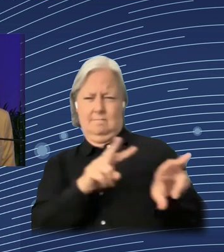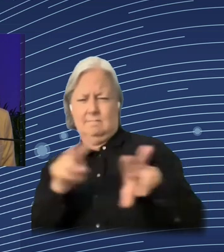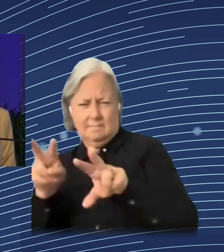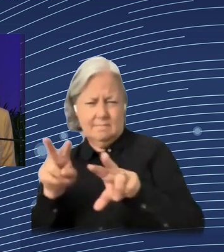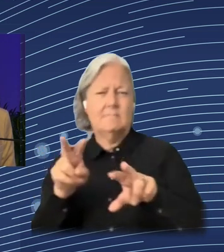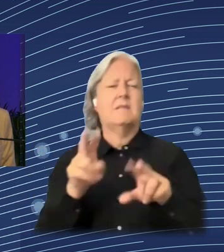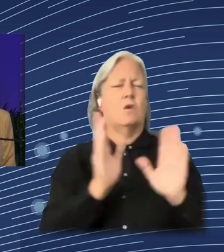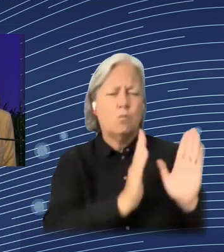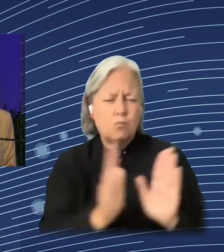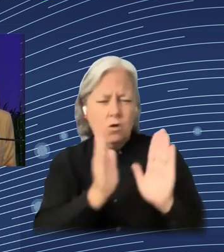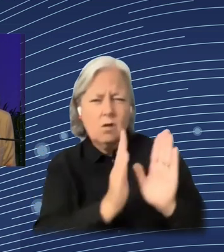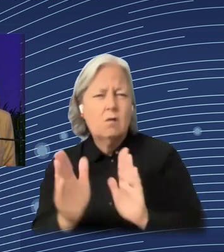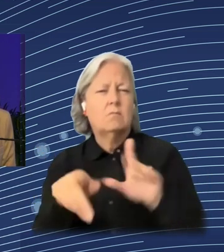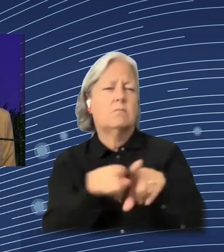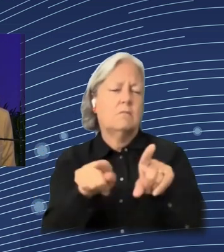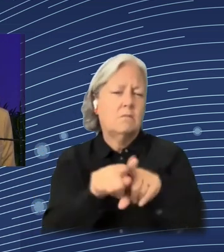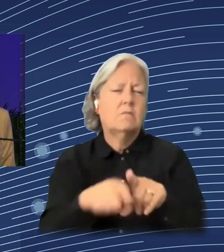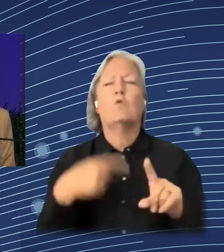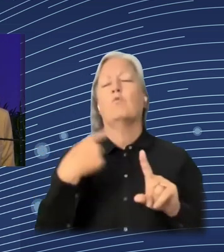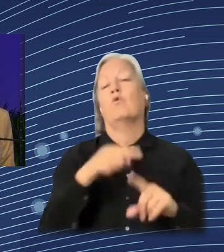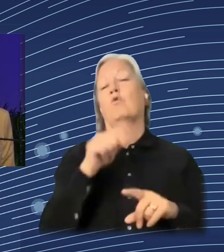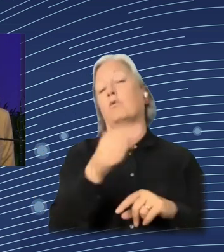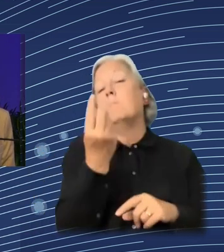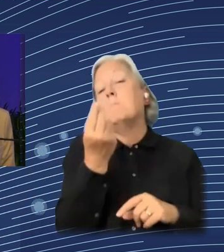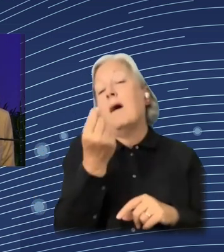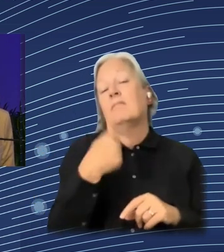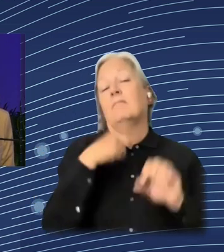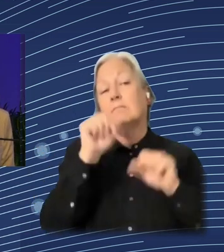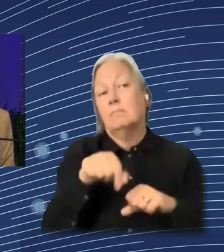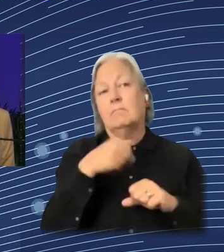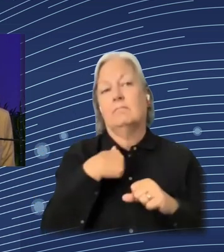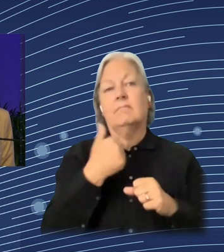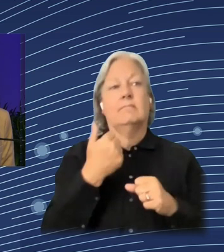of financial savings. And